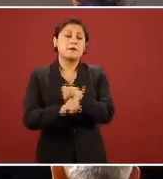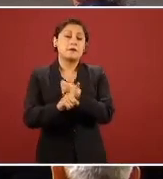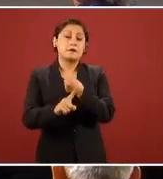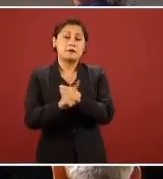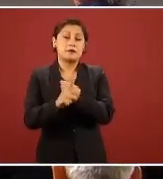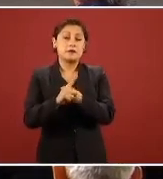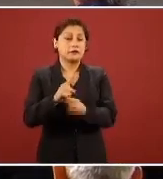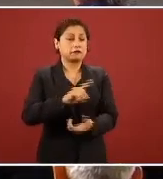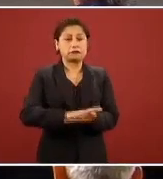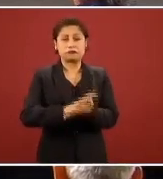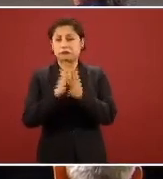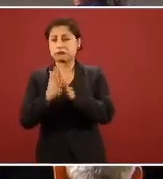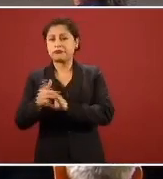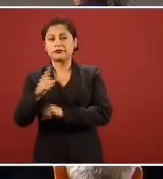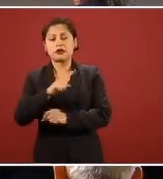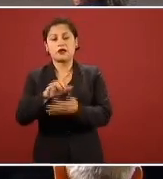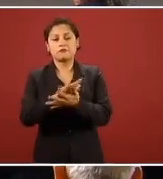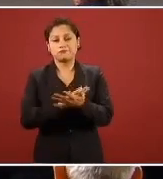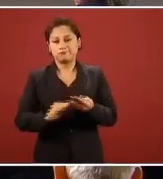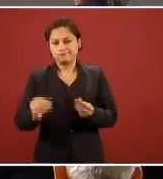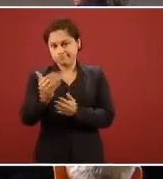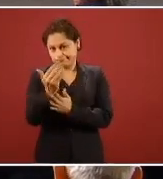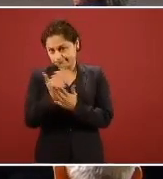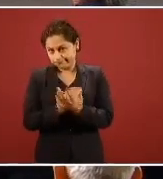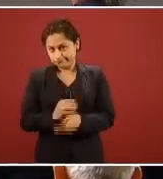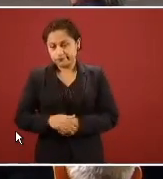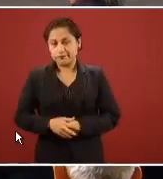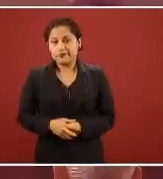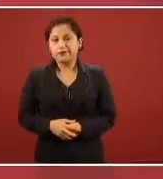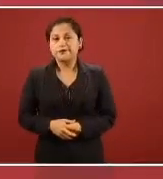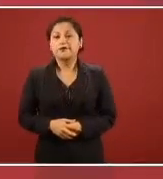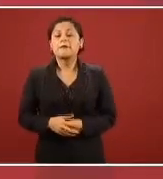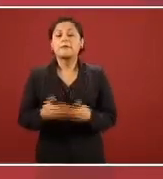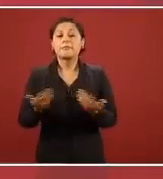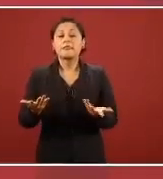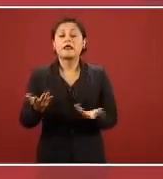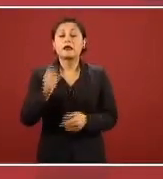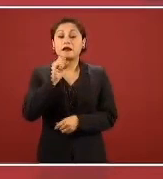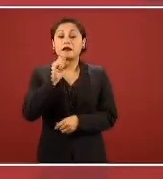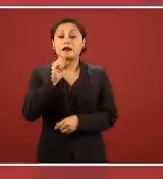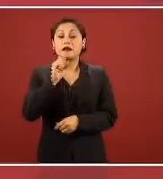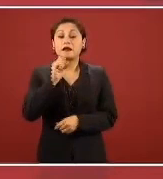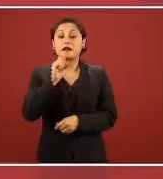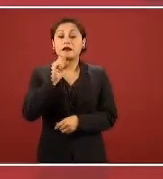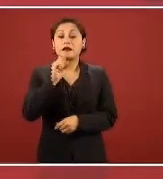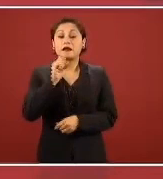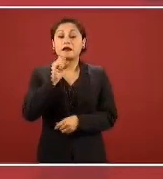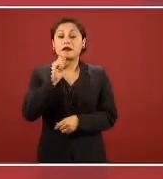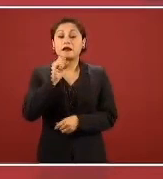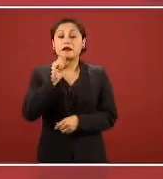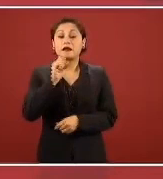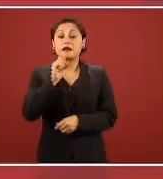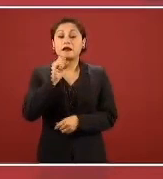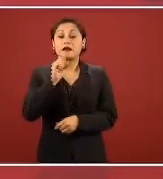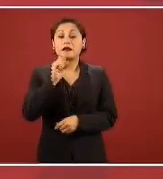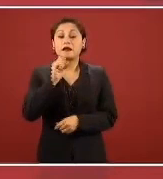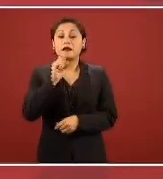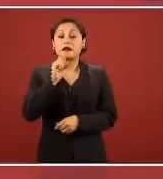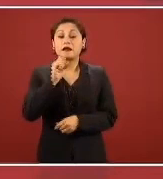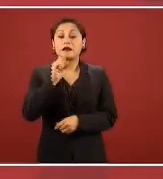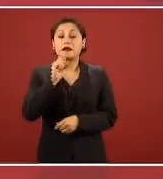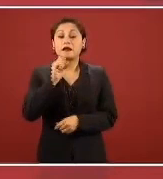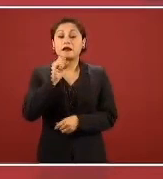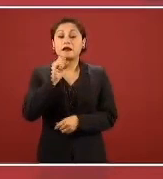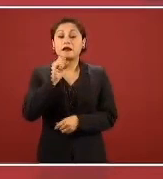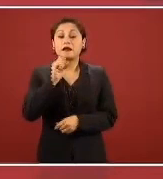queremos informarles, les invitamos también a la gira. Están siempre. And he says, and that's what